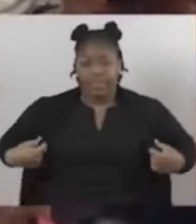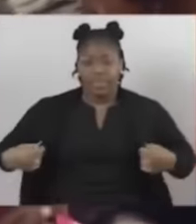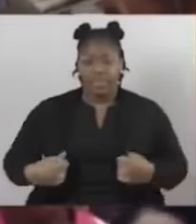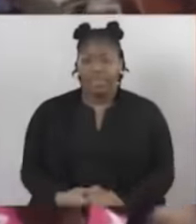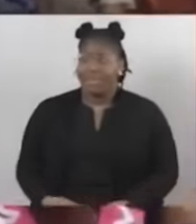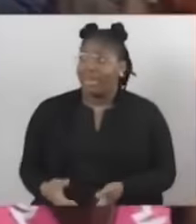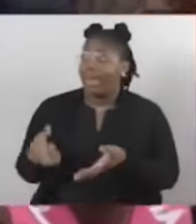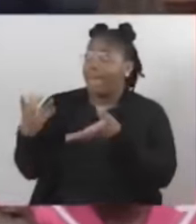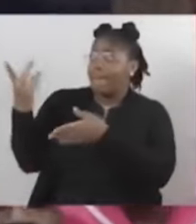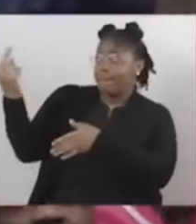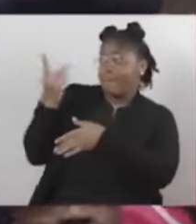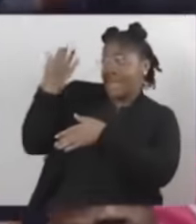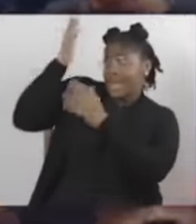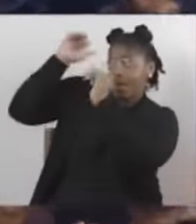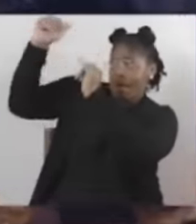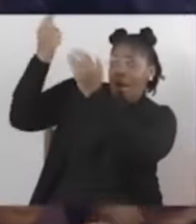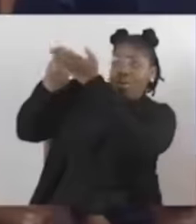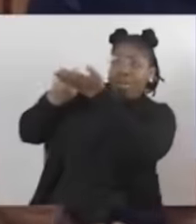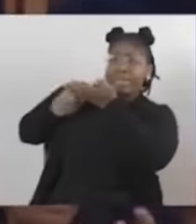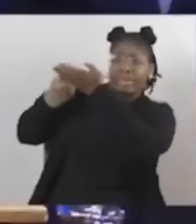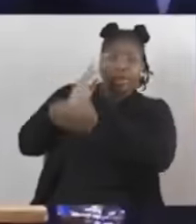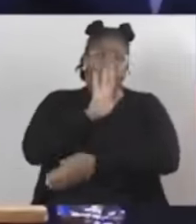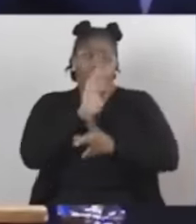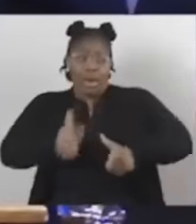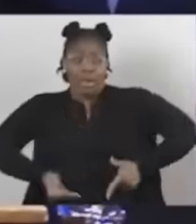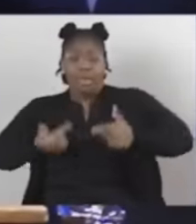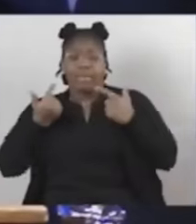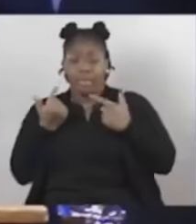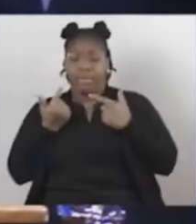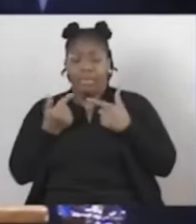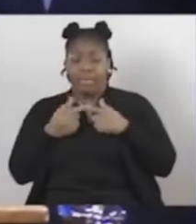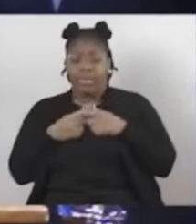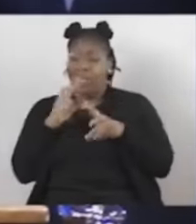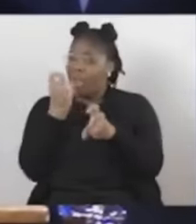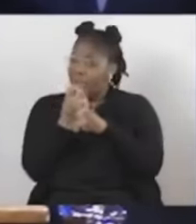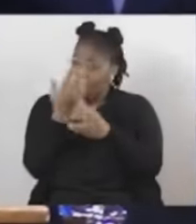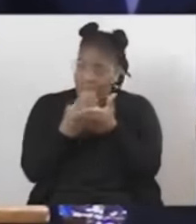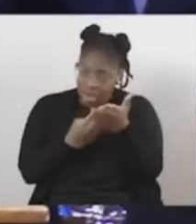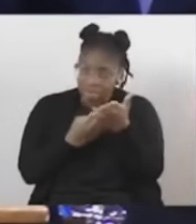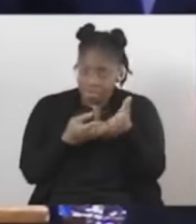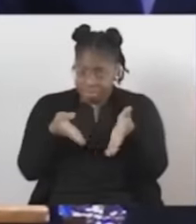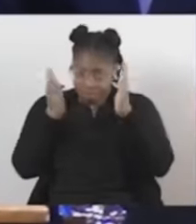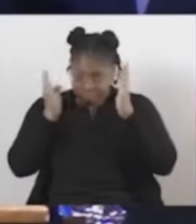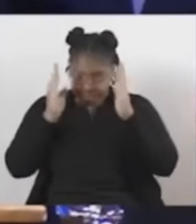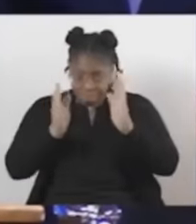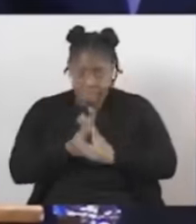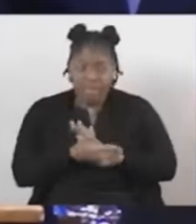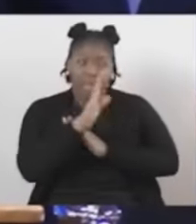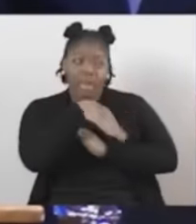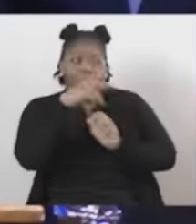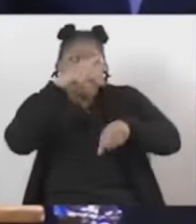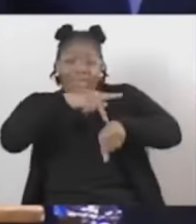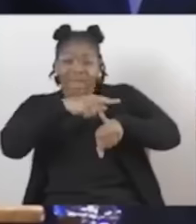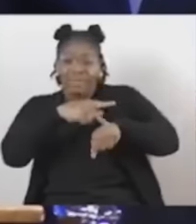He says, I've talked to God about you. Now, watch this, because here's the hard part. Peter, I've talked to